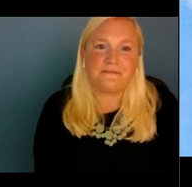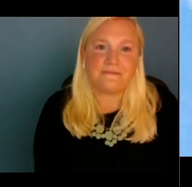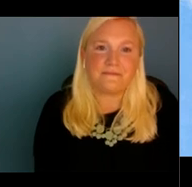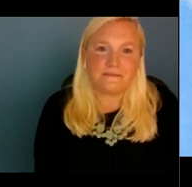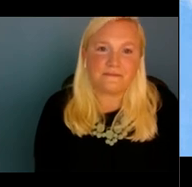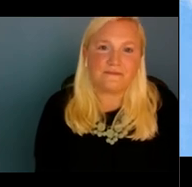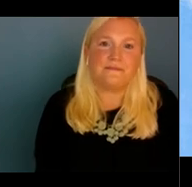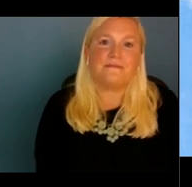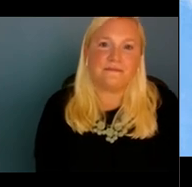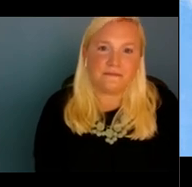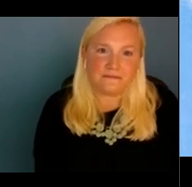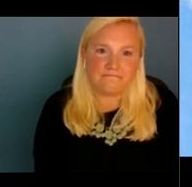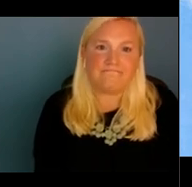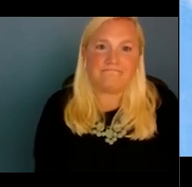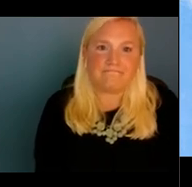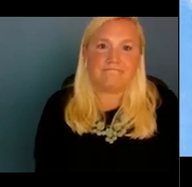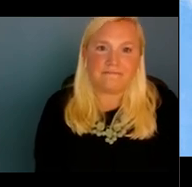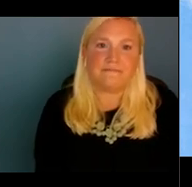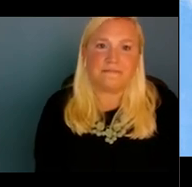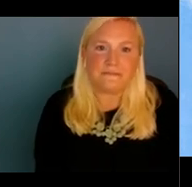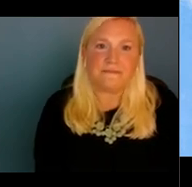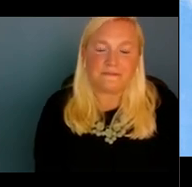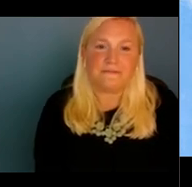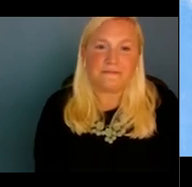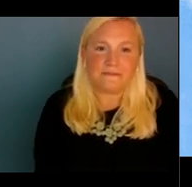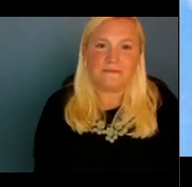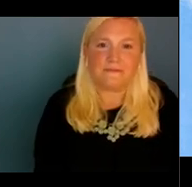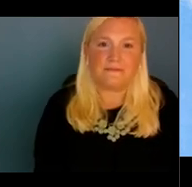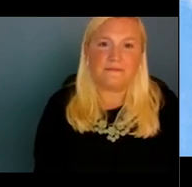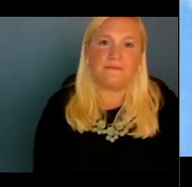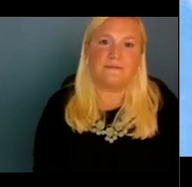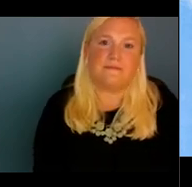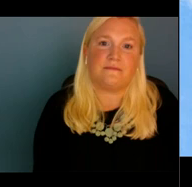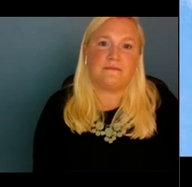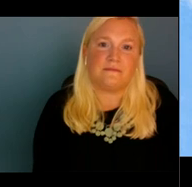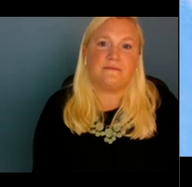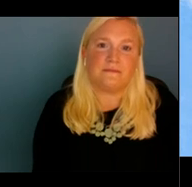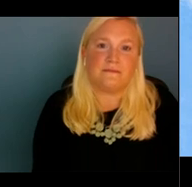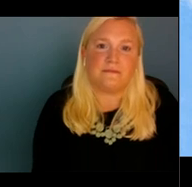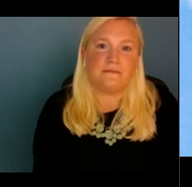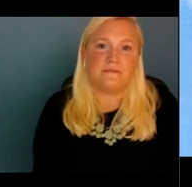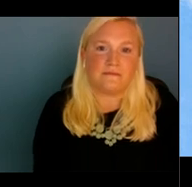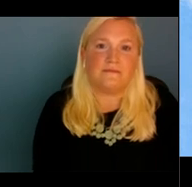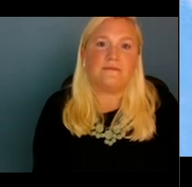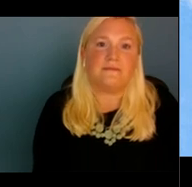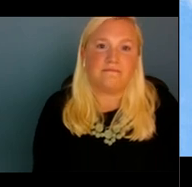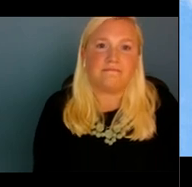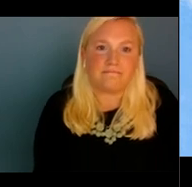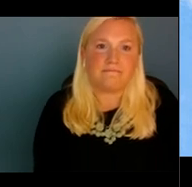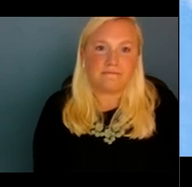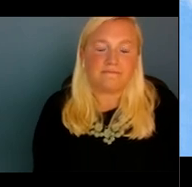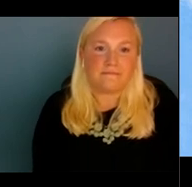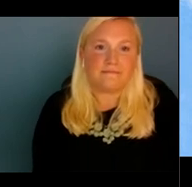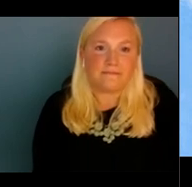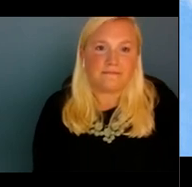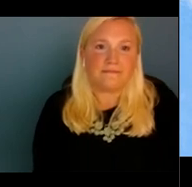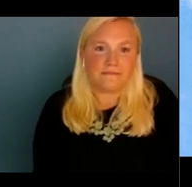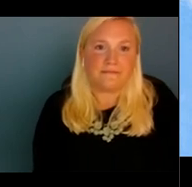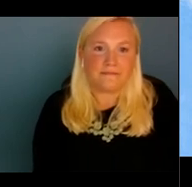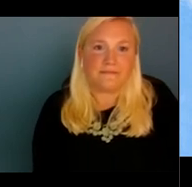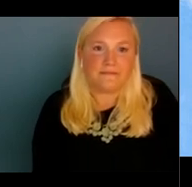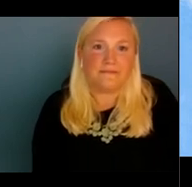what our background or training was. Every speech language pathologist can help to contribute to a world in which people who